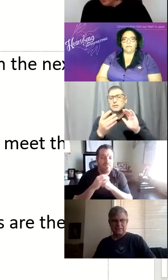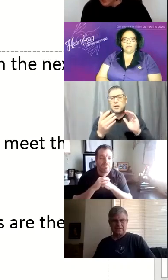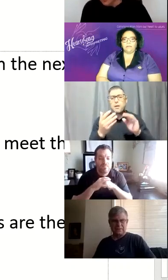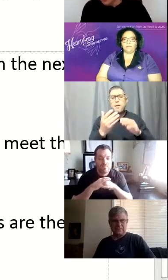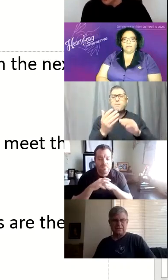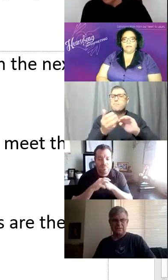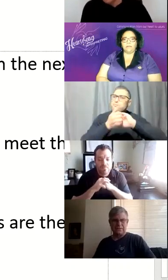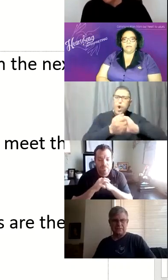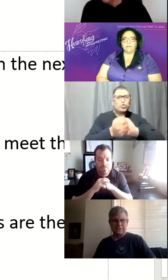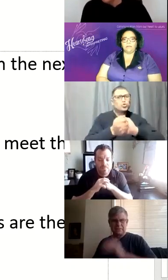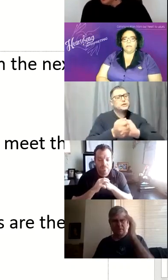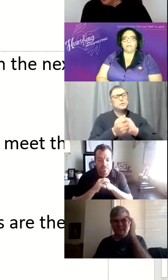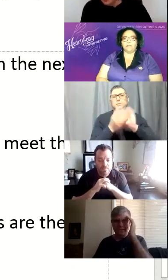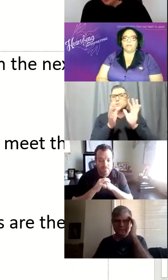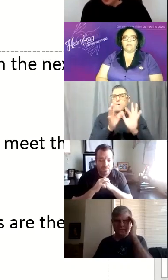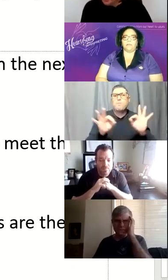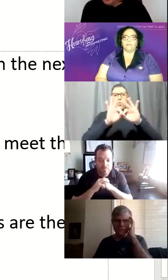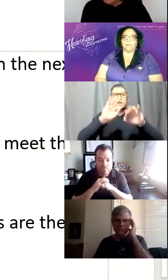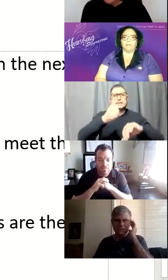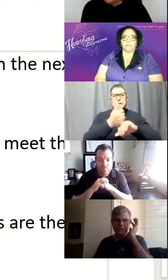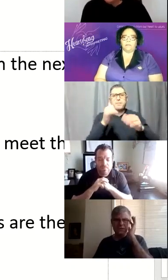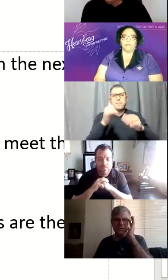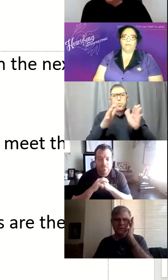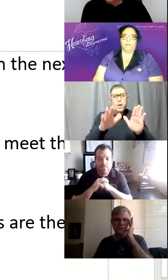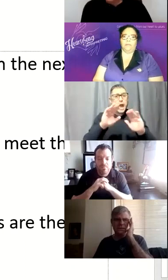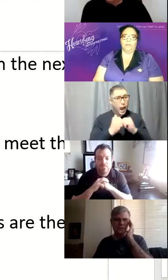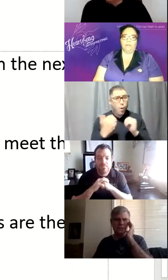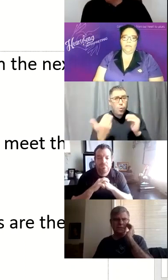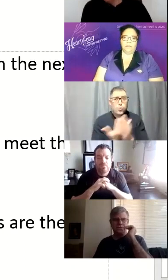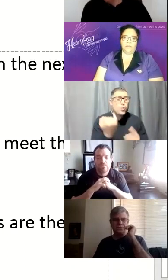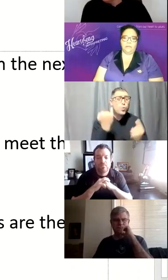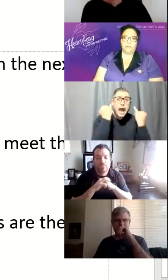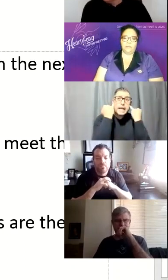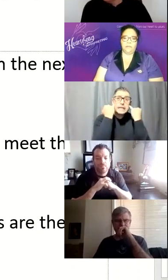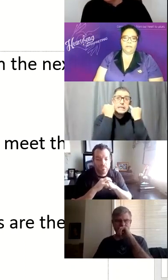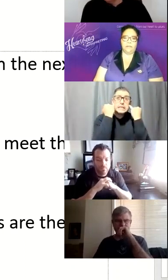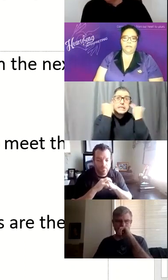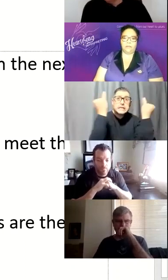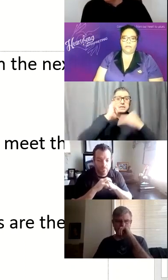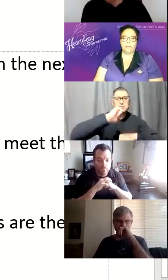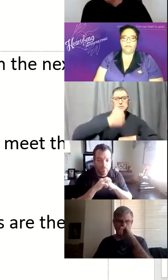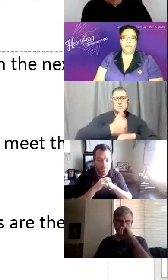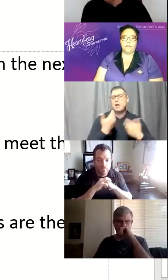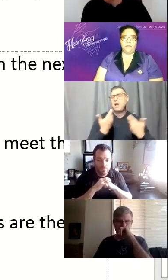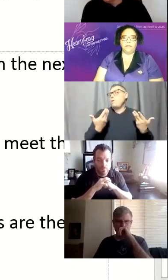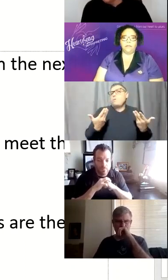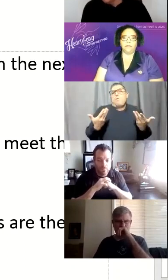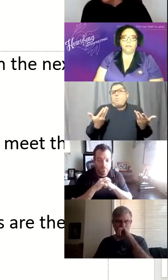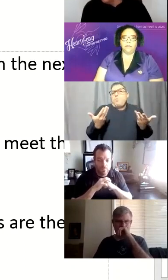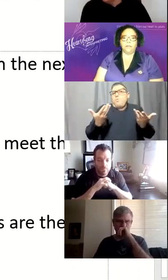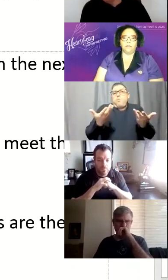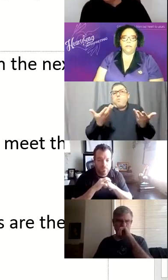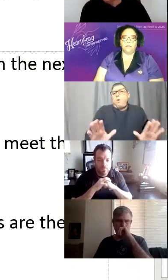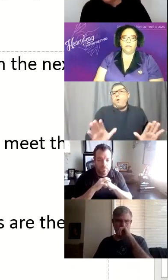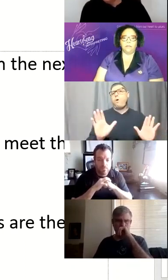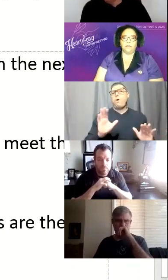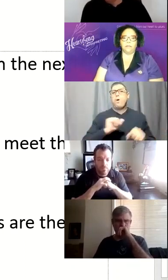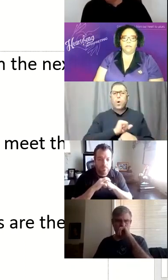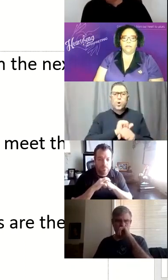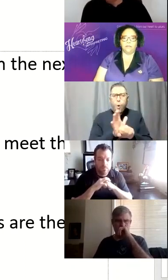Partnerships have formed that way. That's how new ideas are implemented. I don't want to allow Zoom, or not Zoom, but